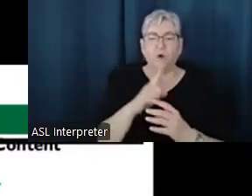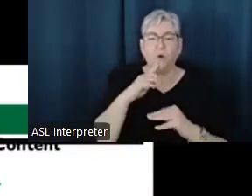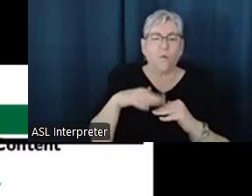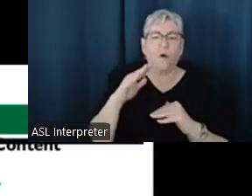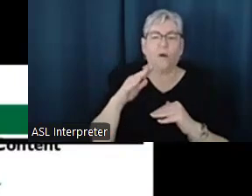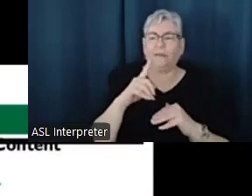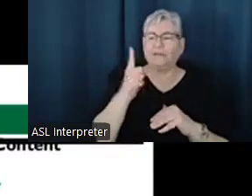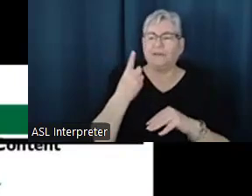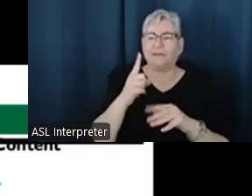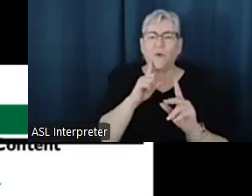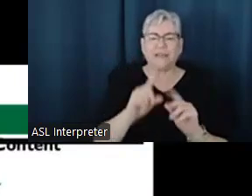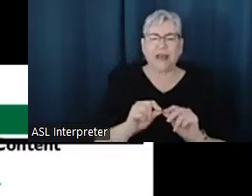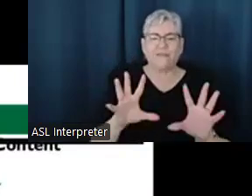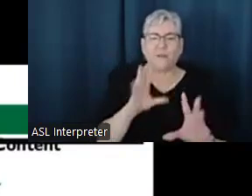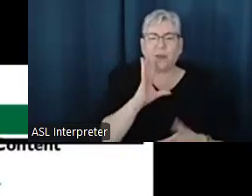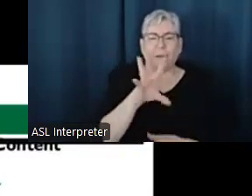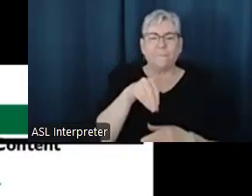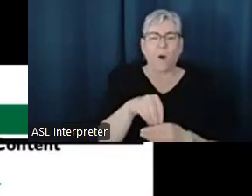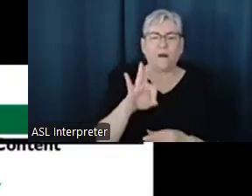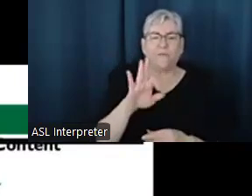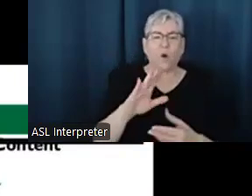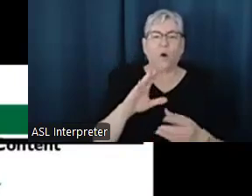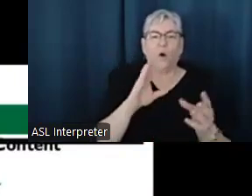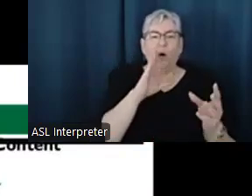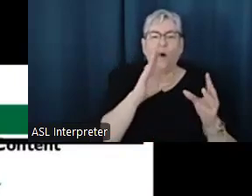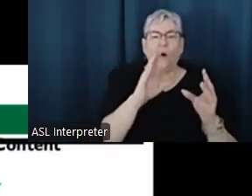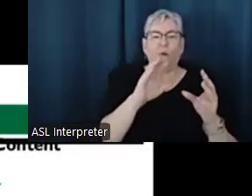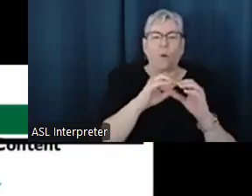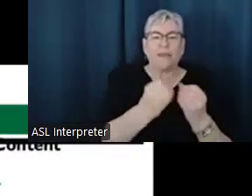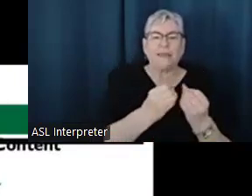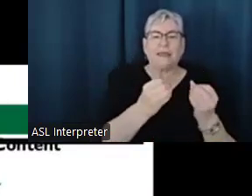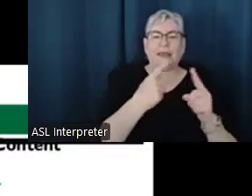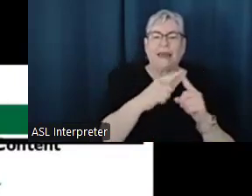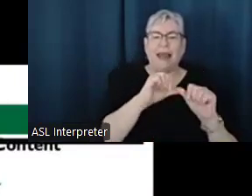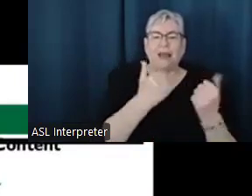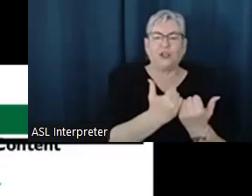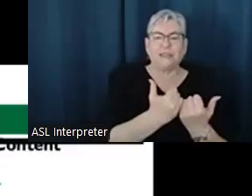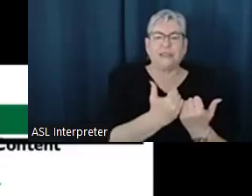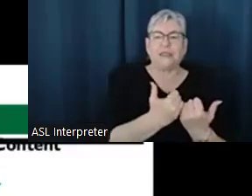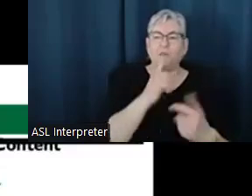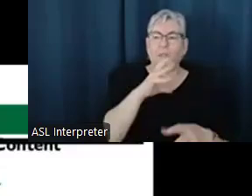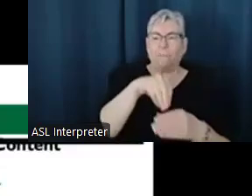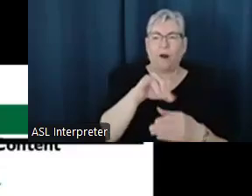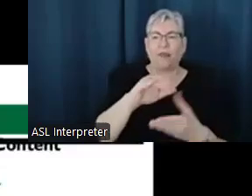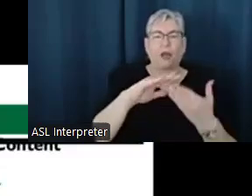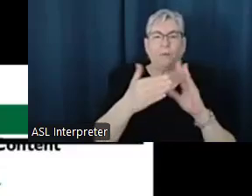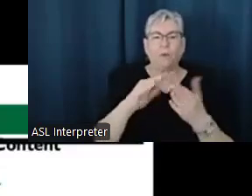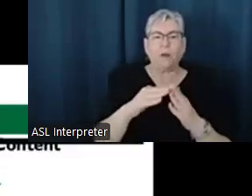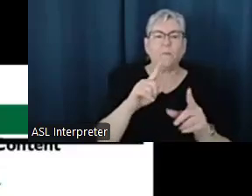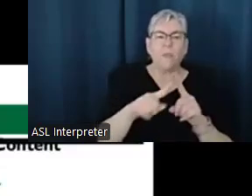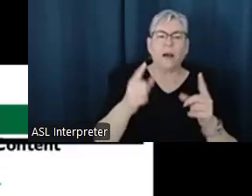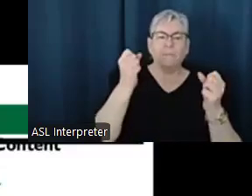part of your organization and agency is definitely a part of that community, but there's lots of other